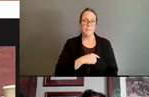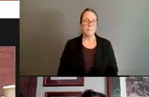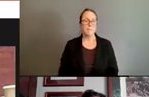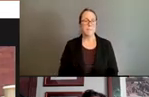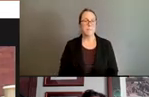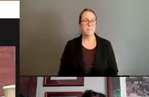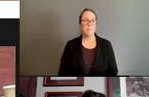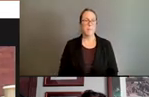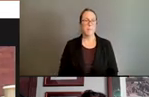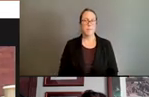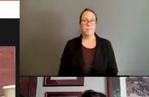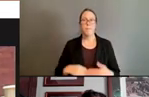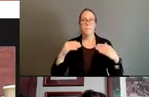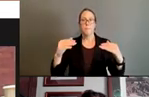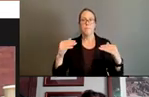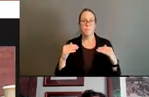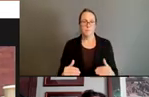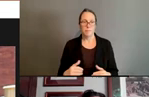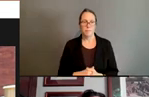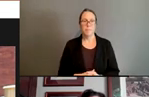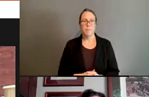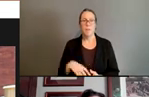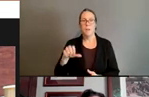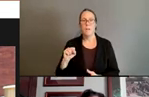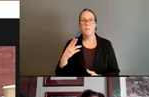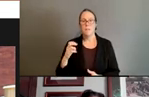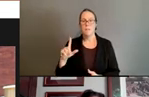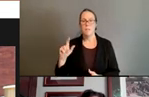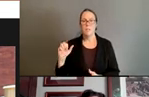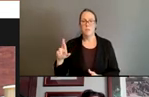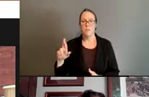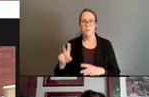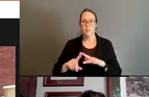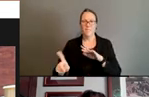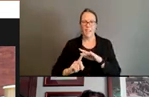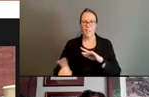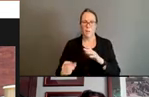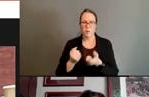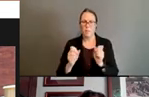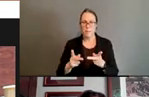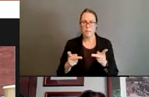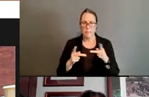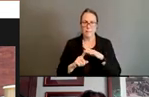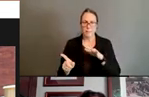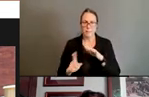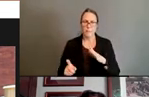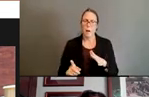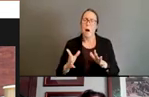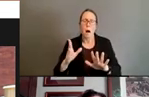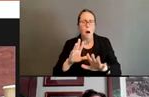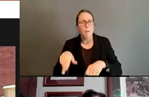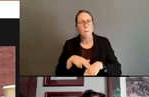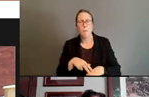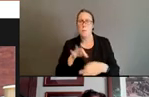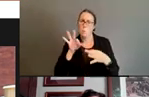And then also going along with shelter evacuations. Again, you know, ideally we'd like to be able to stay in our